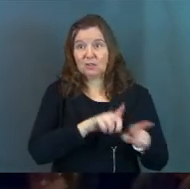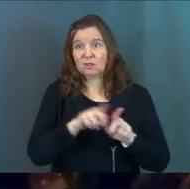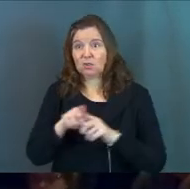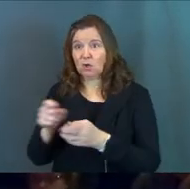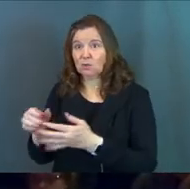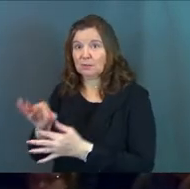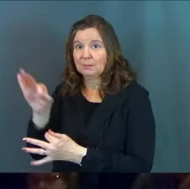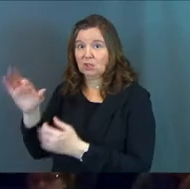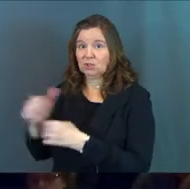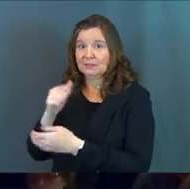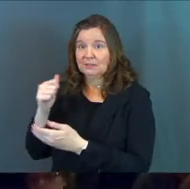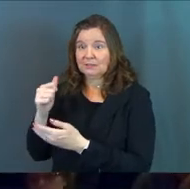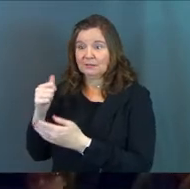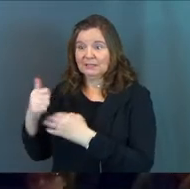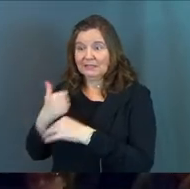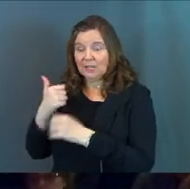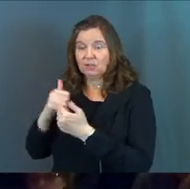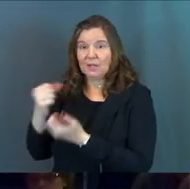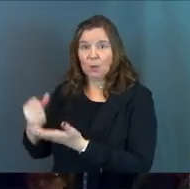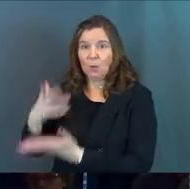also spiritual danger in wealth.